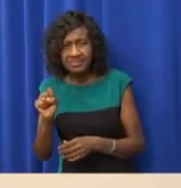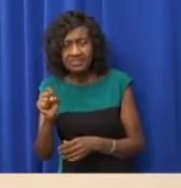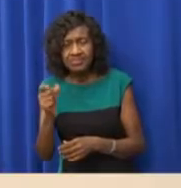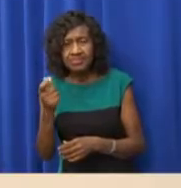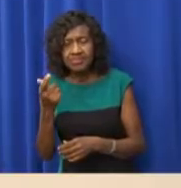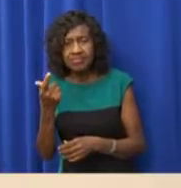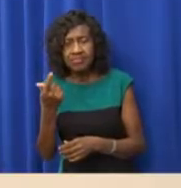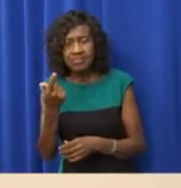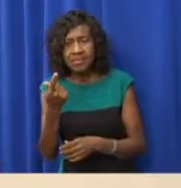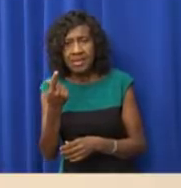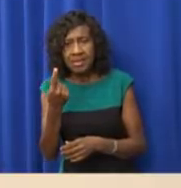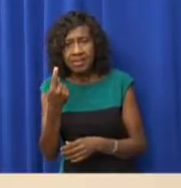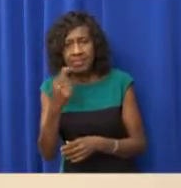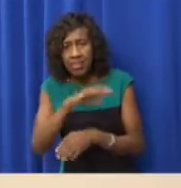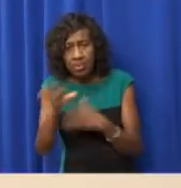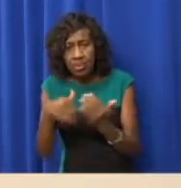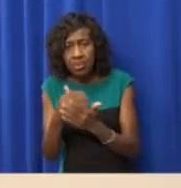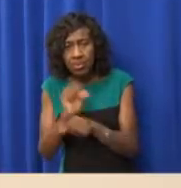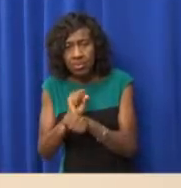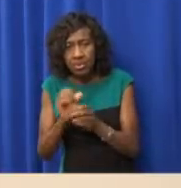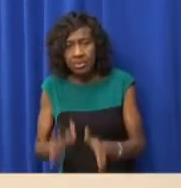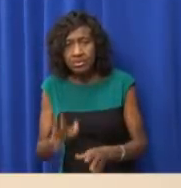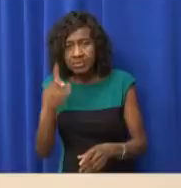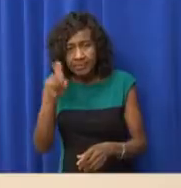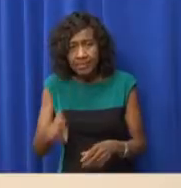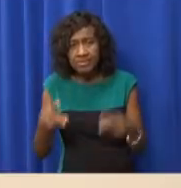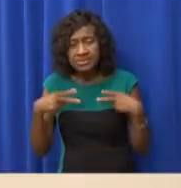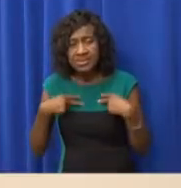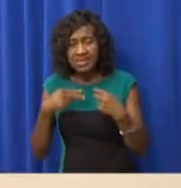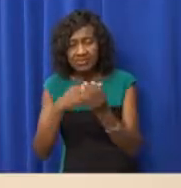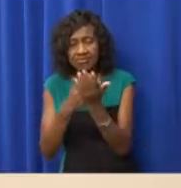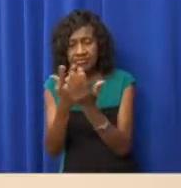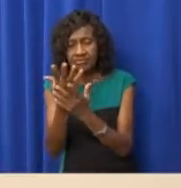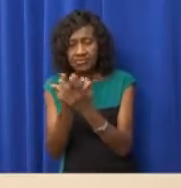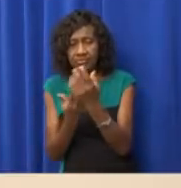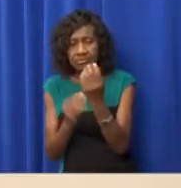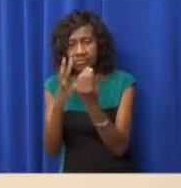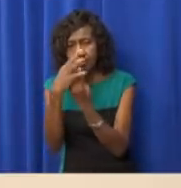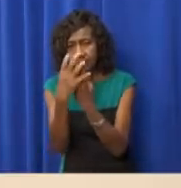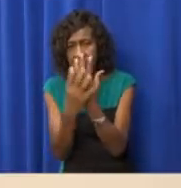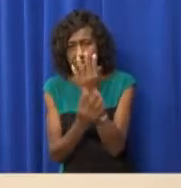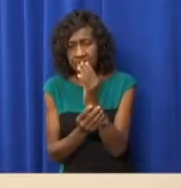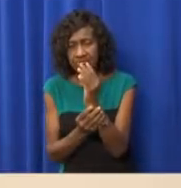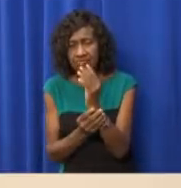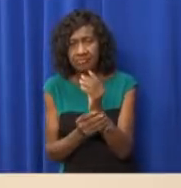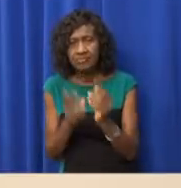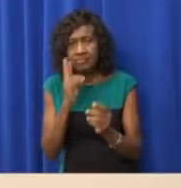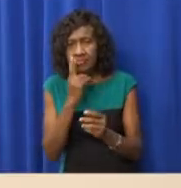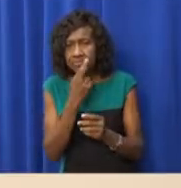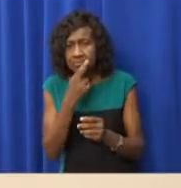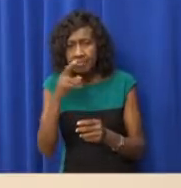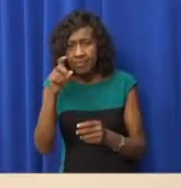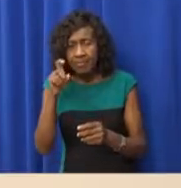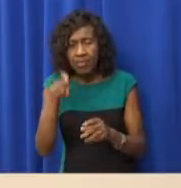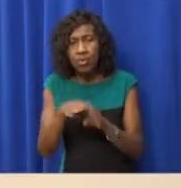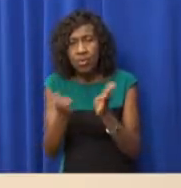used dishes and tables. Restaurants and bars shall operate until no later than 9